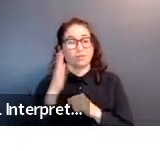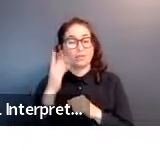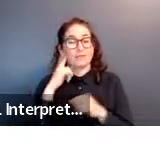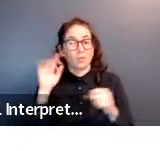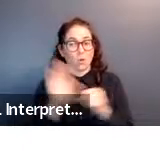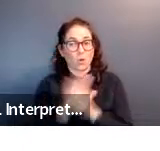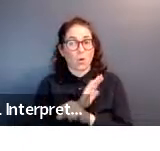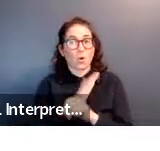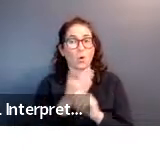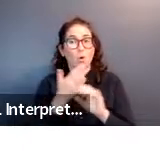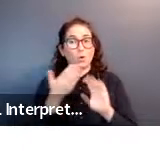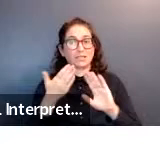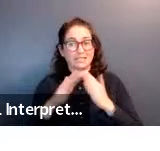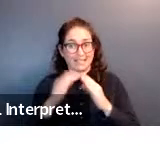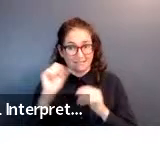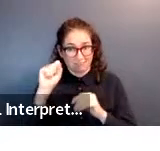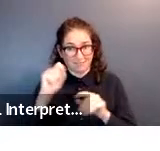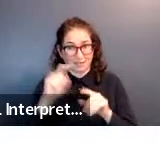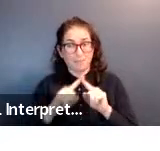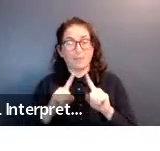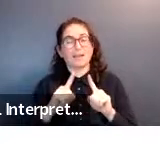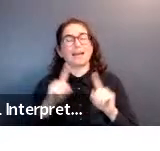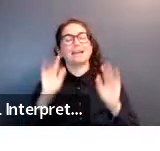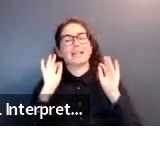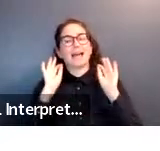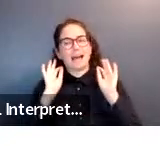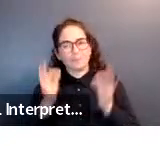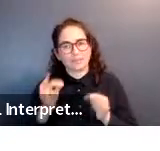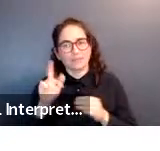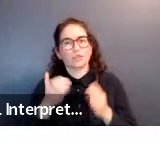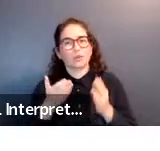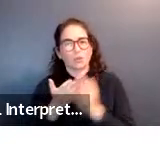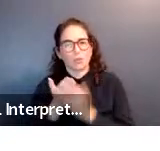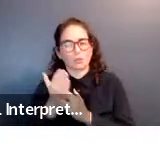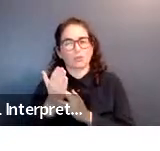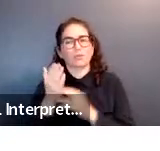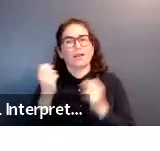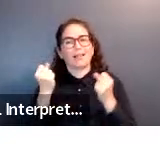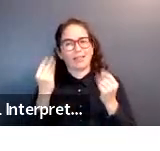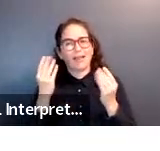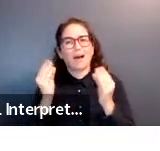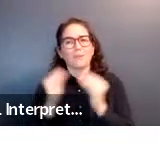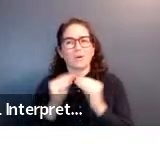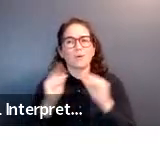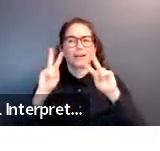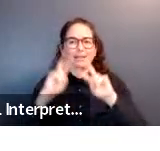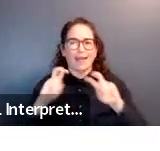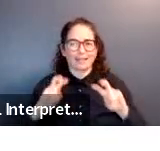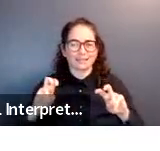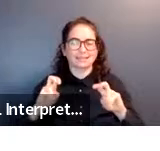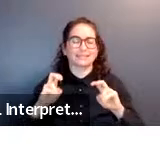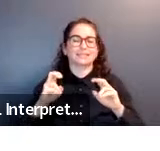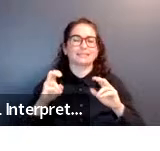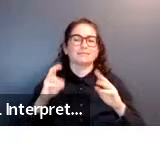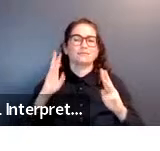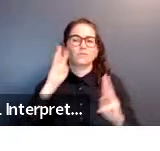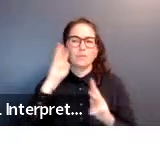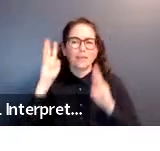but they absolutely, positively have to go through a lot more analysis, formulation,